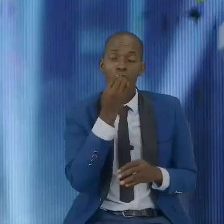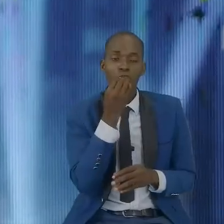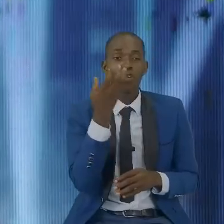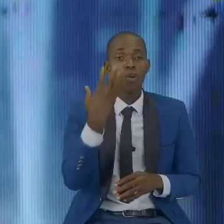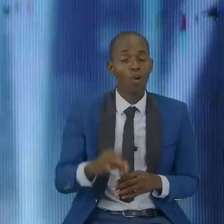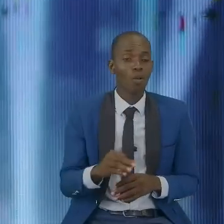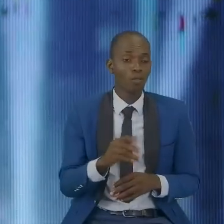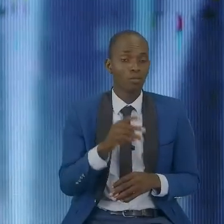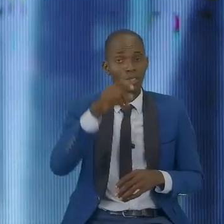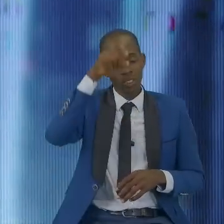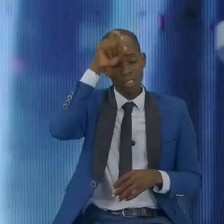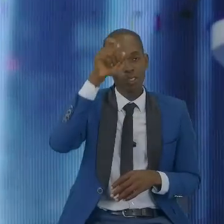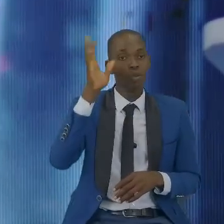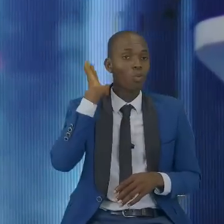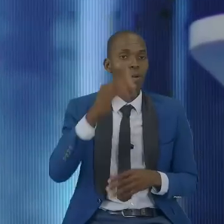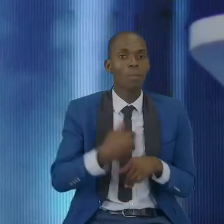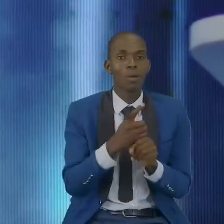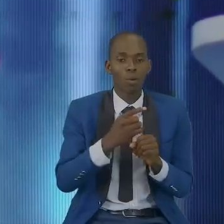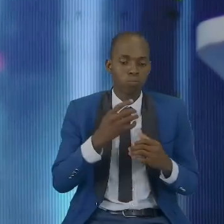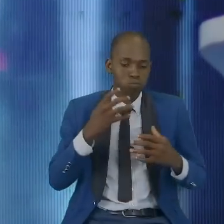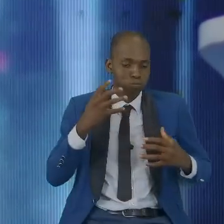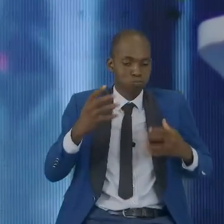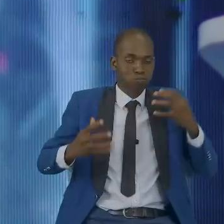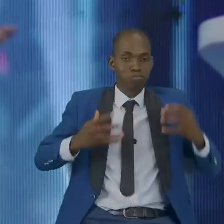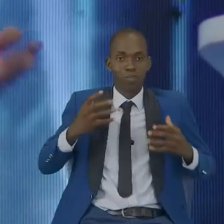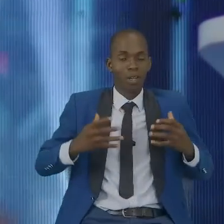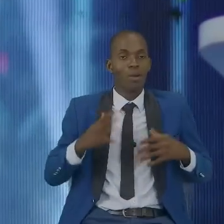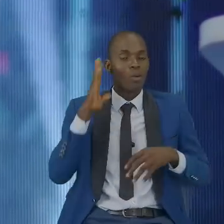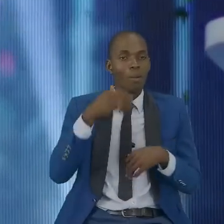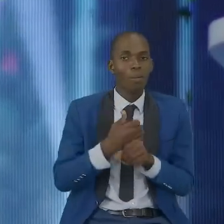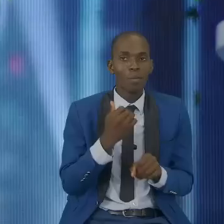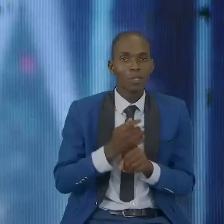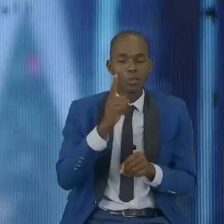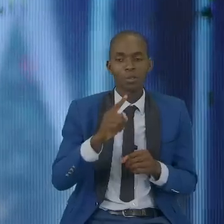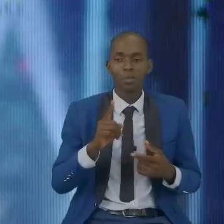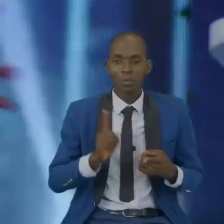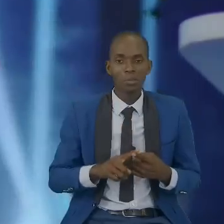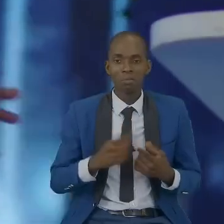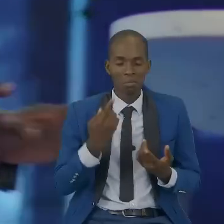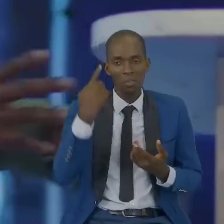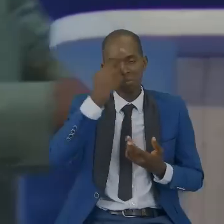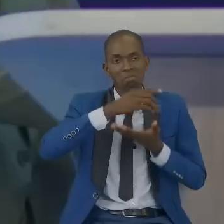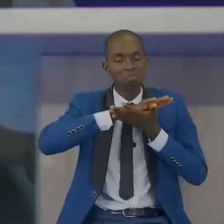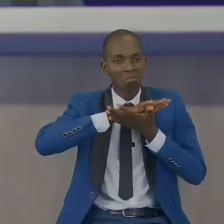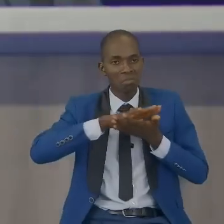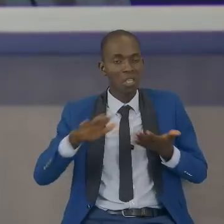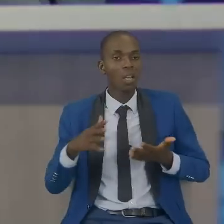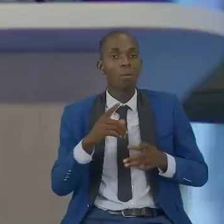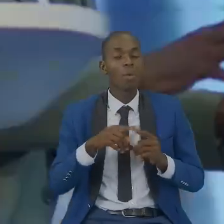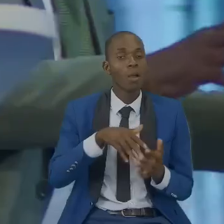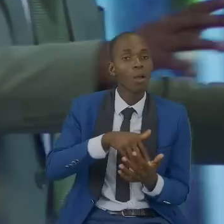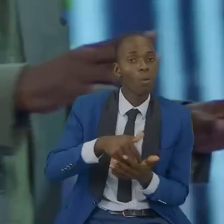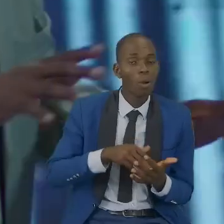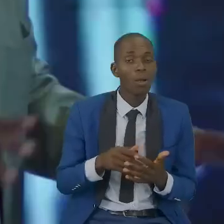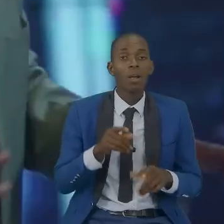will make you fat and flabby, will make you fat and feeble. As they